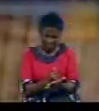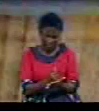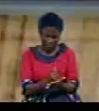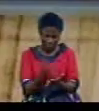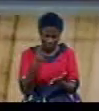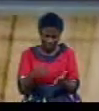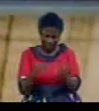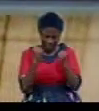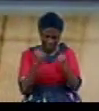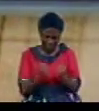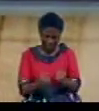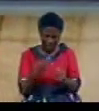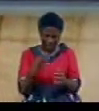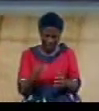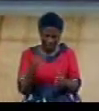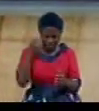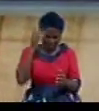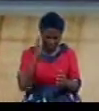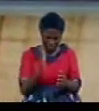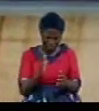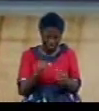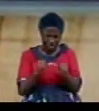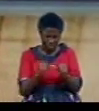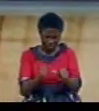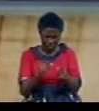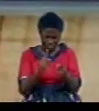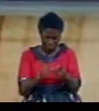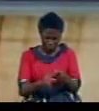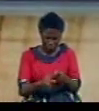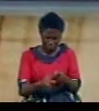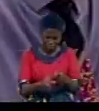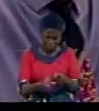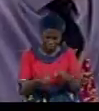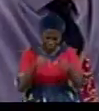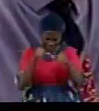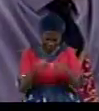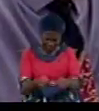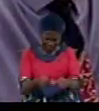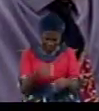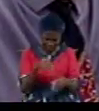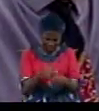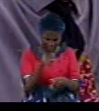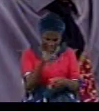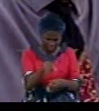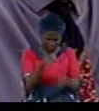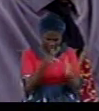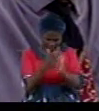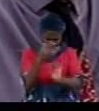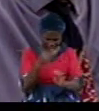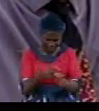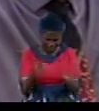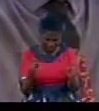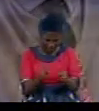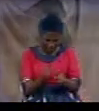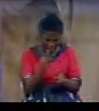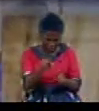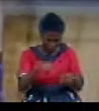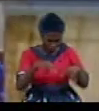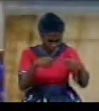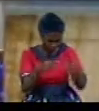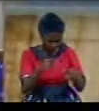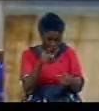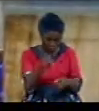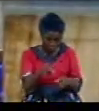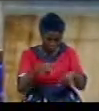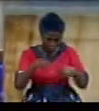the power of God continue to recite in you as you go you go with